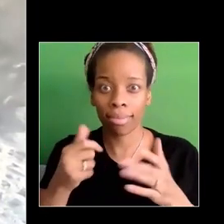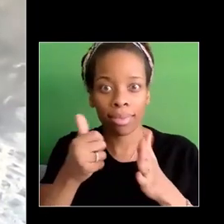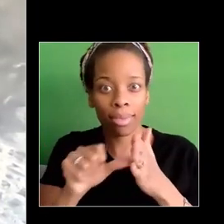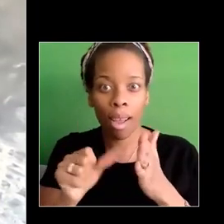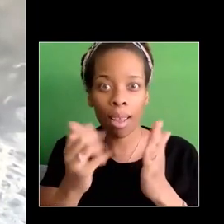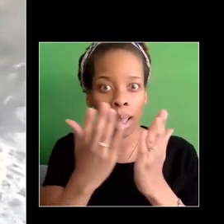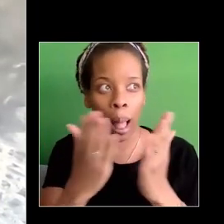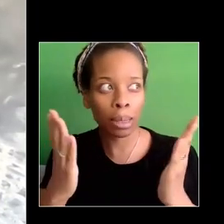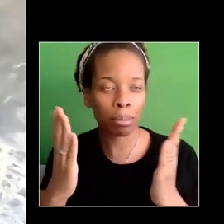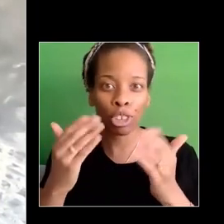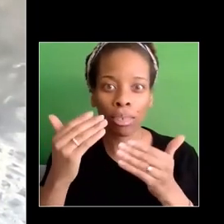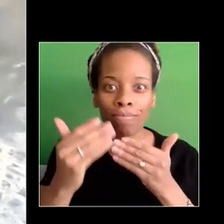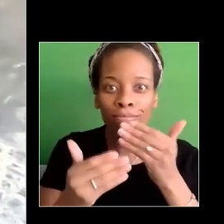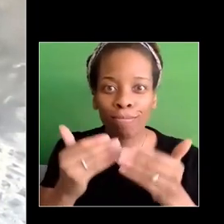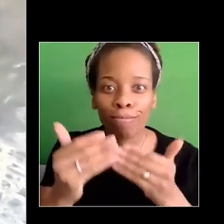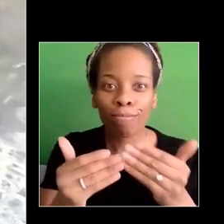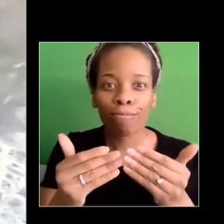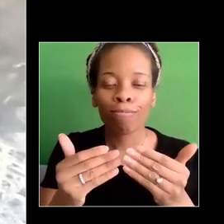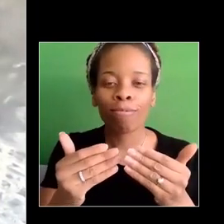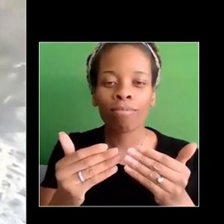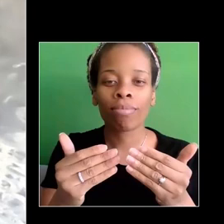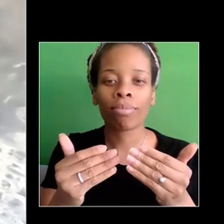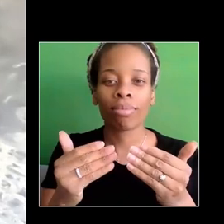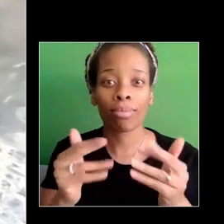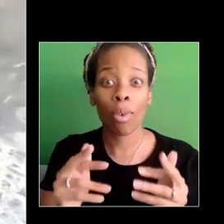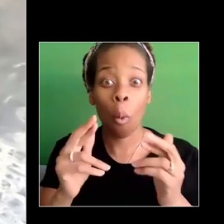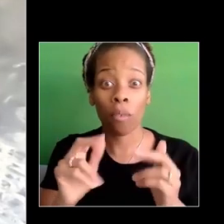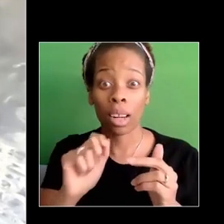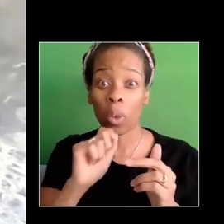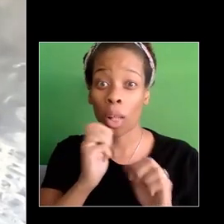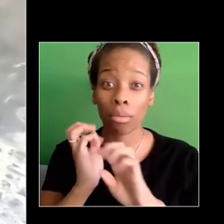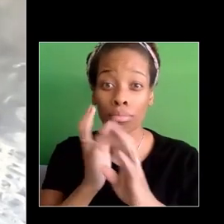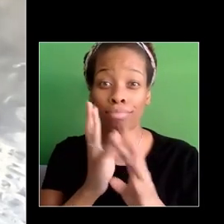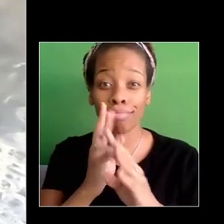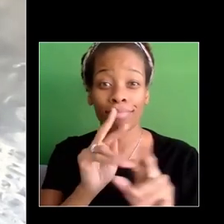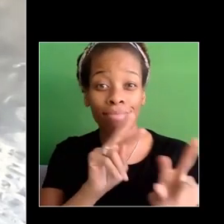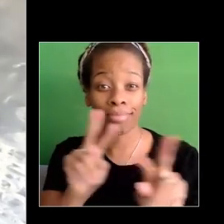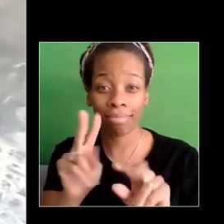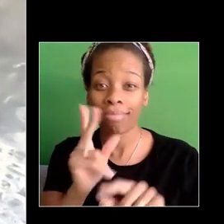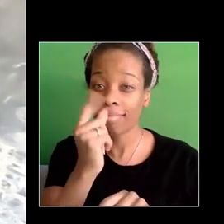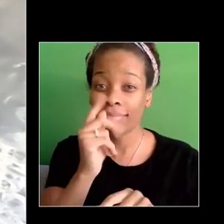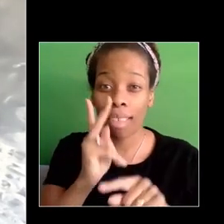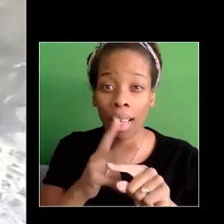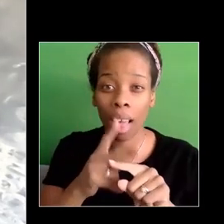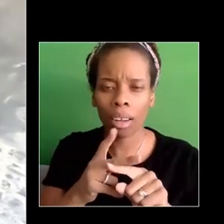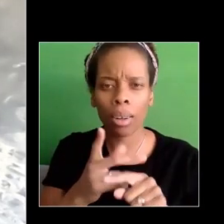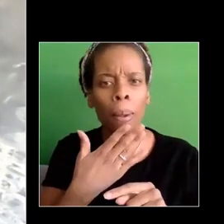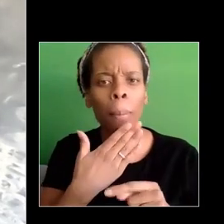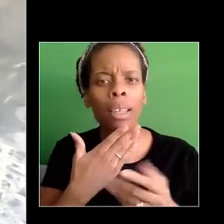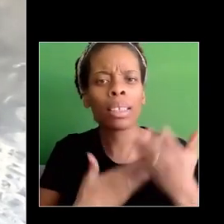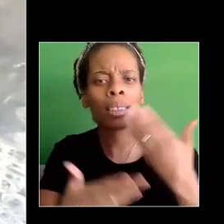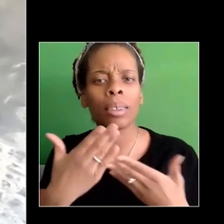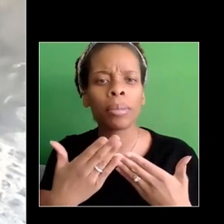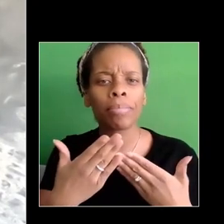view in the moments that it was open and hopefully will open again, can you talk about what it has meant